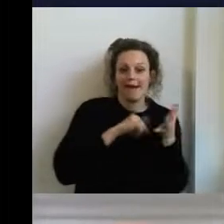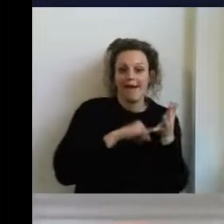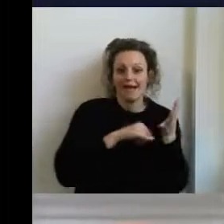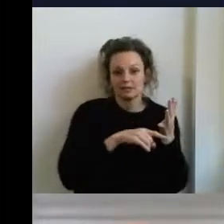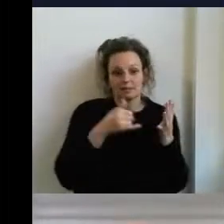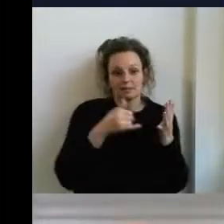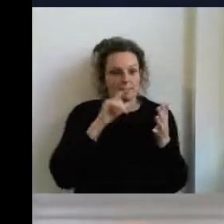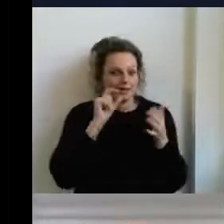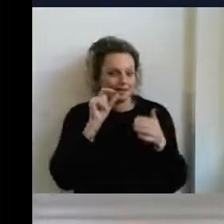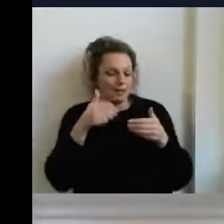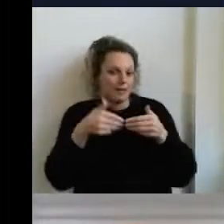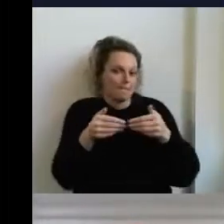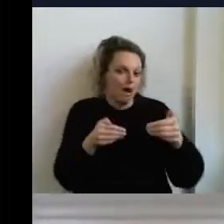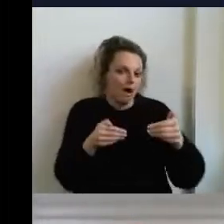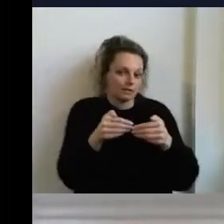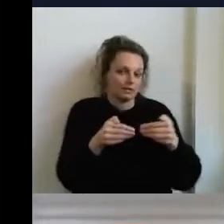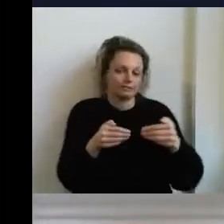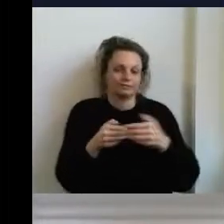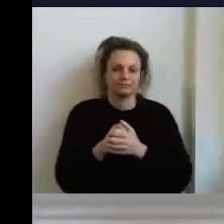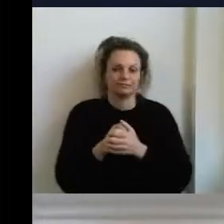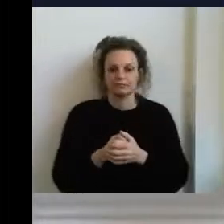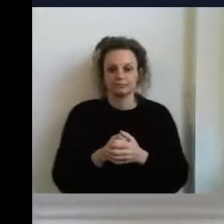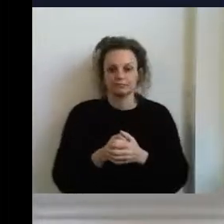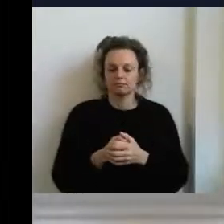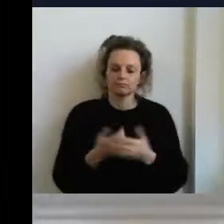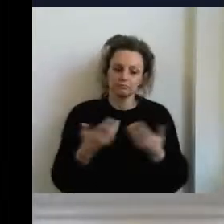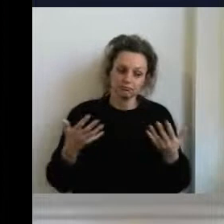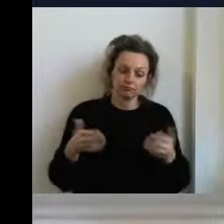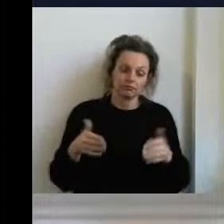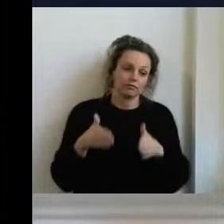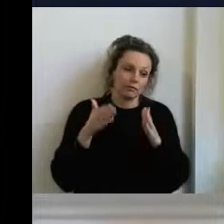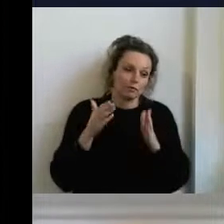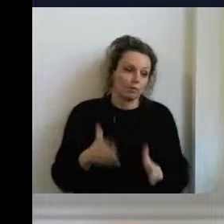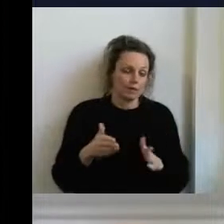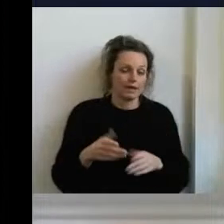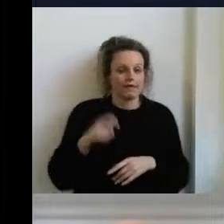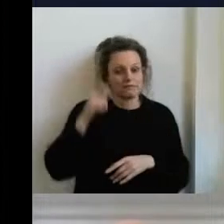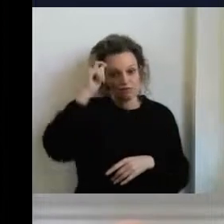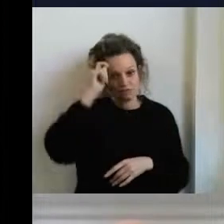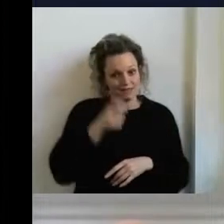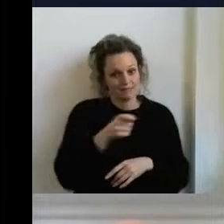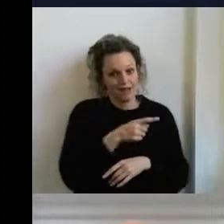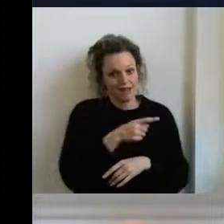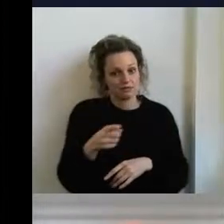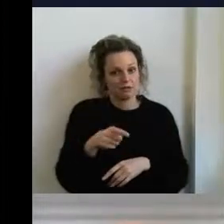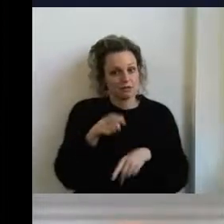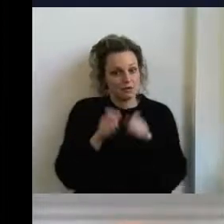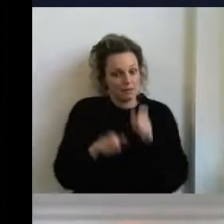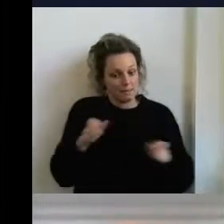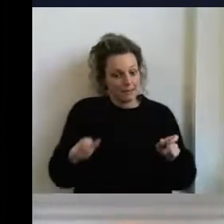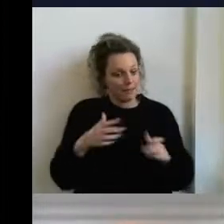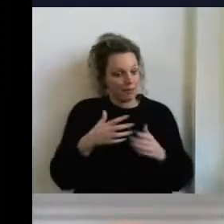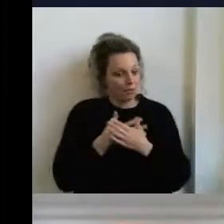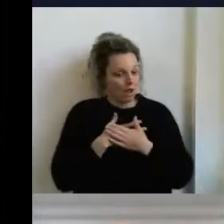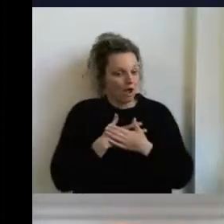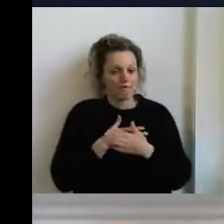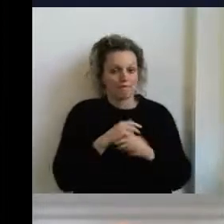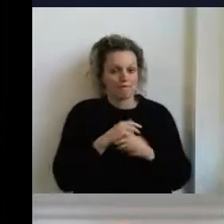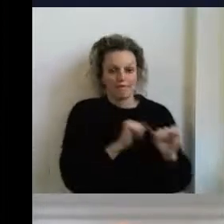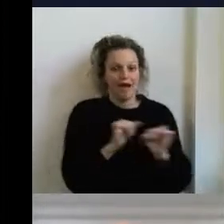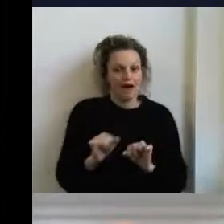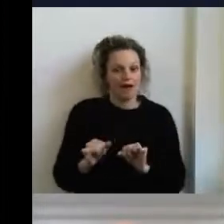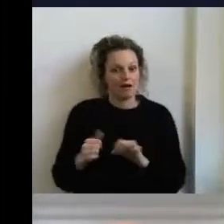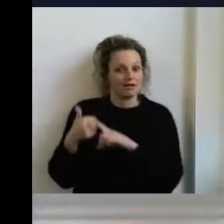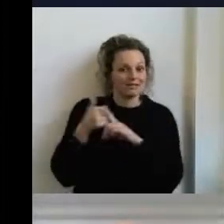behind. Well, and we've got to respect that people love their assistive technology. We're not. We've got to make sure that